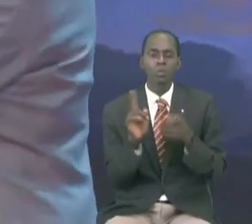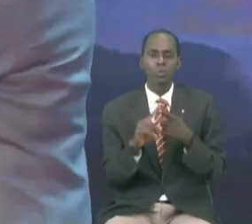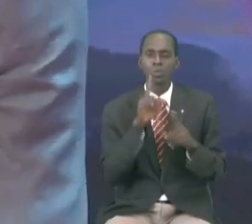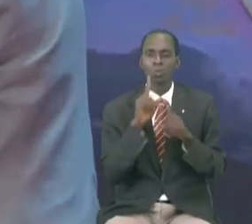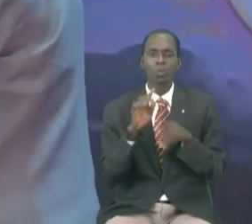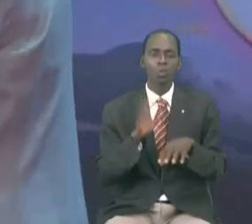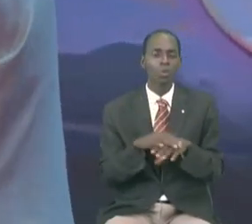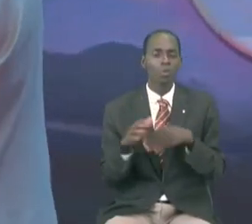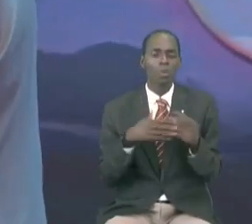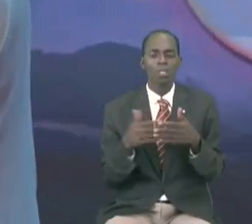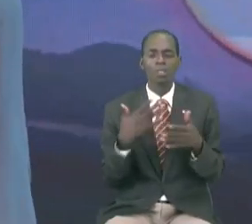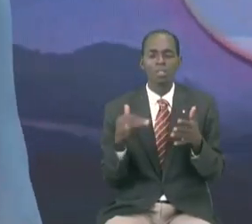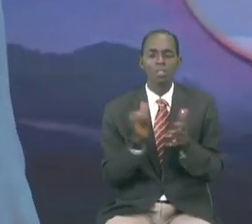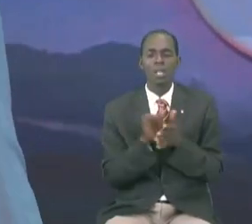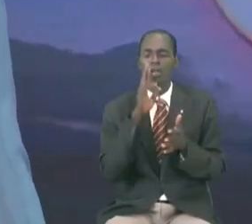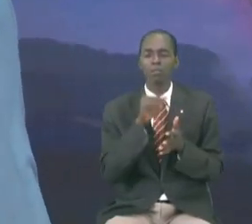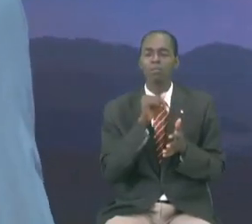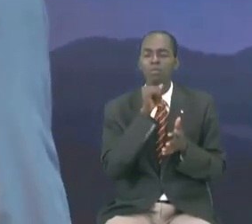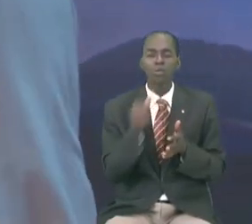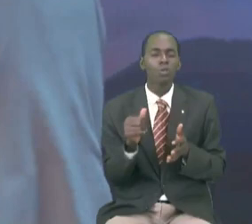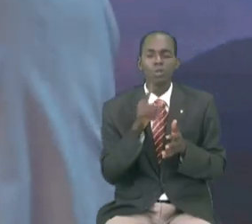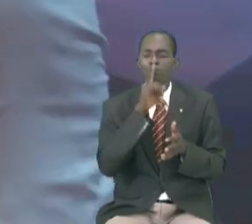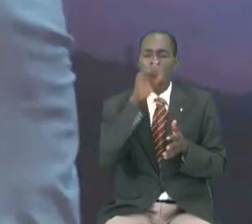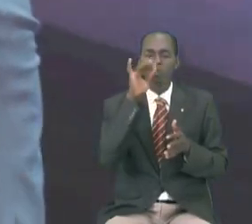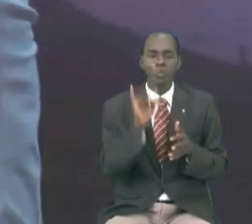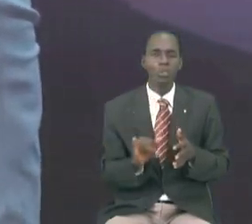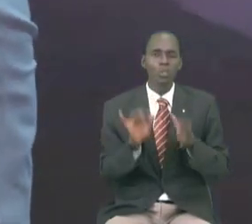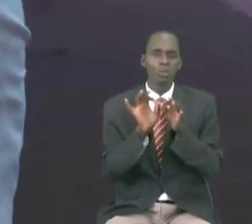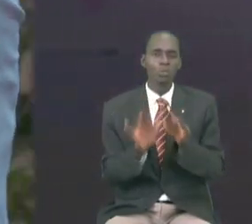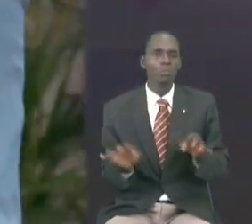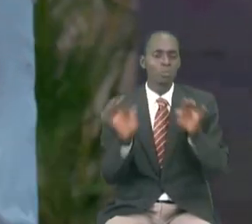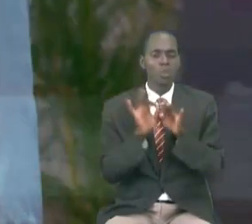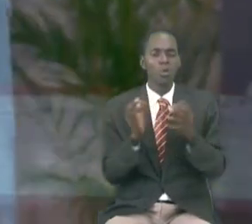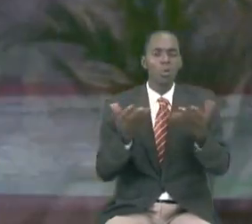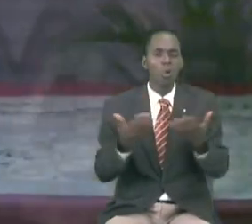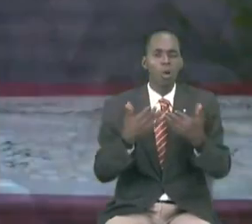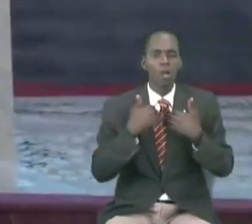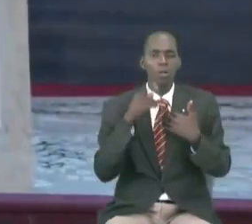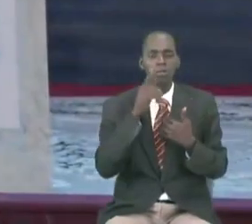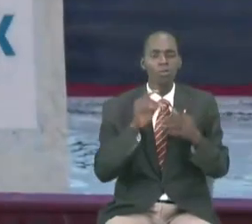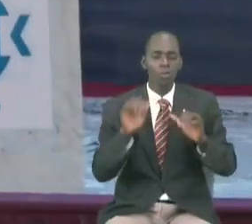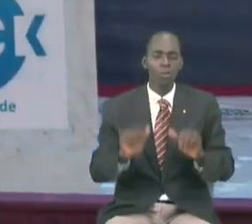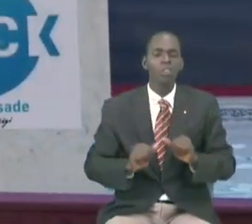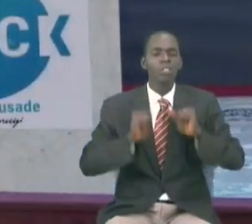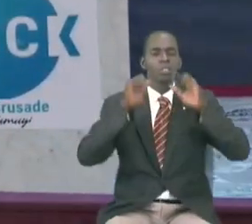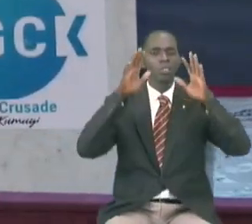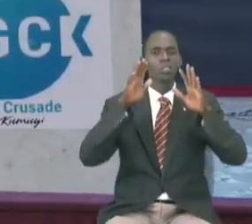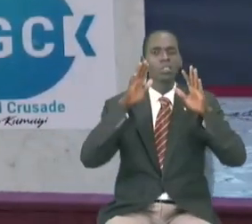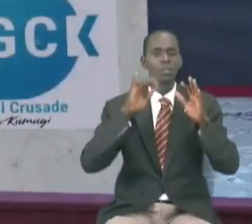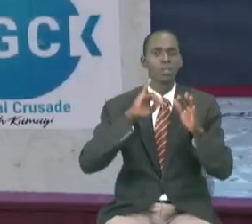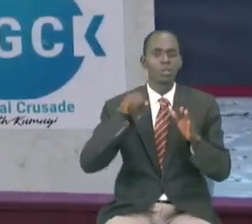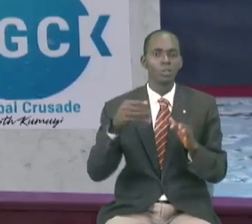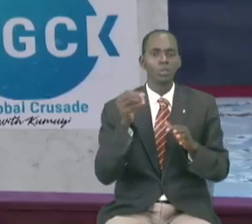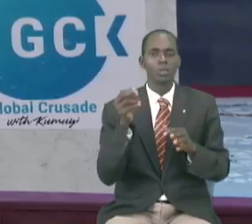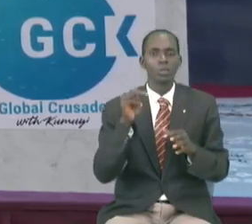vowed? Jonah said, I forgot my vow, the vow of the prophet. Anywhere you send me, I will